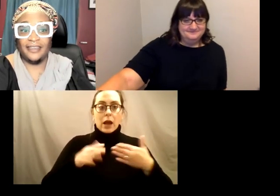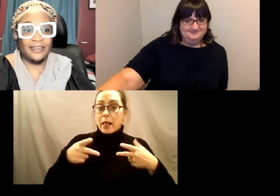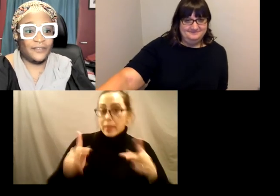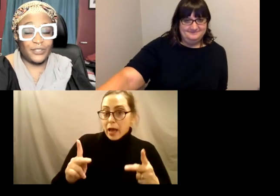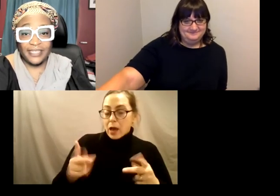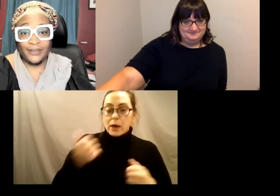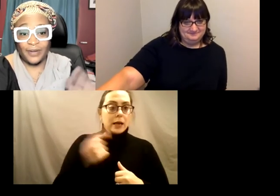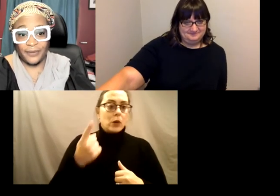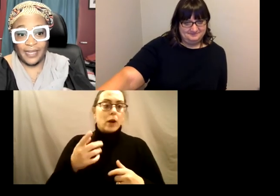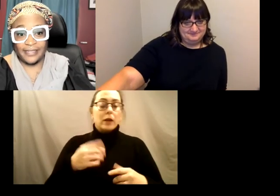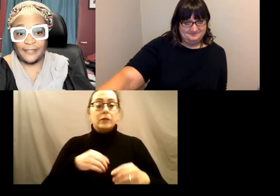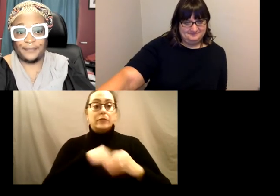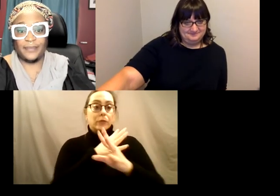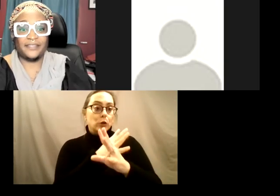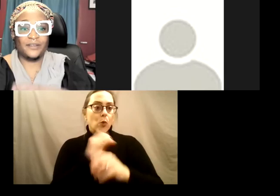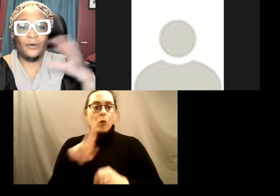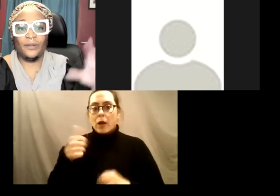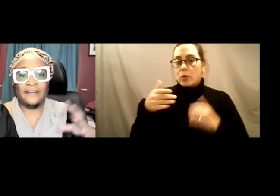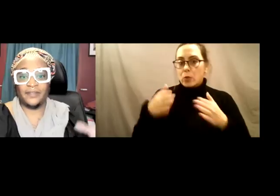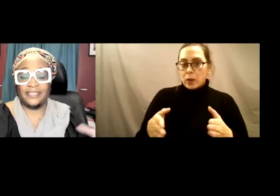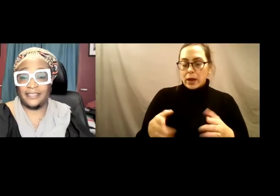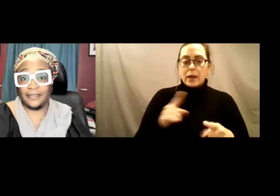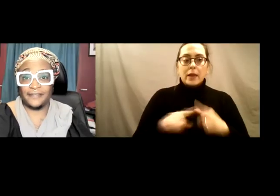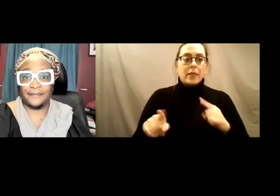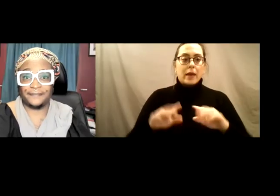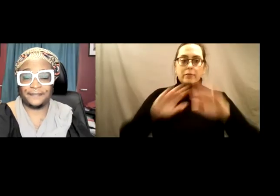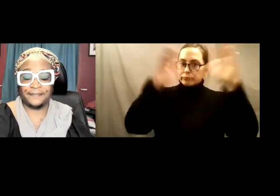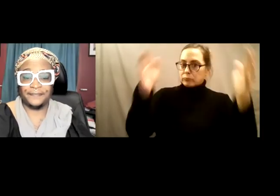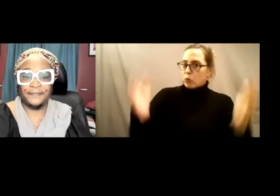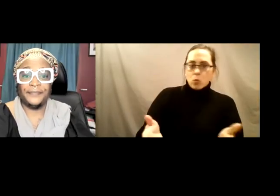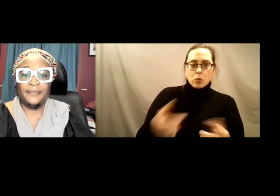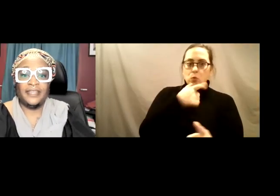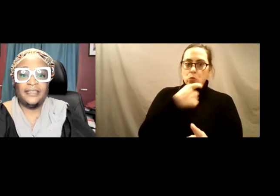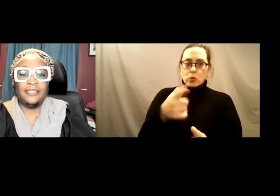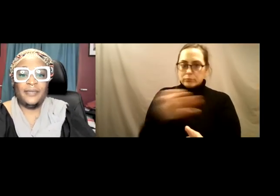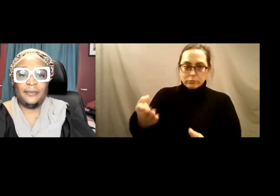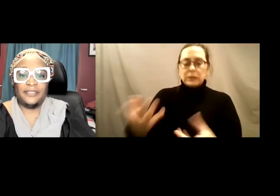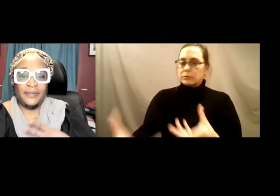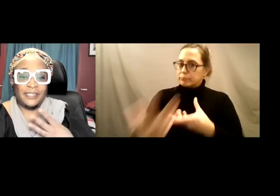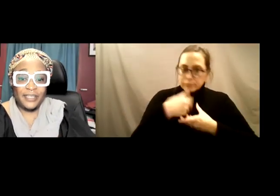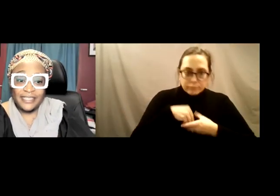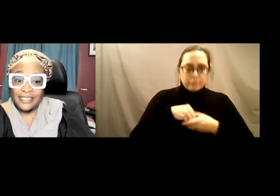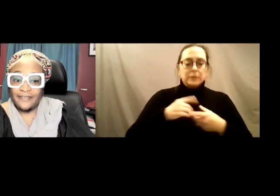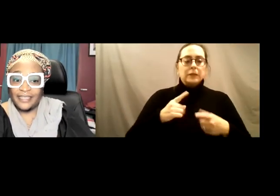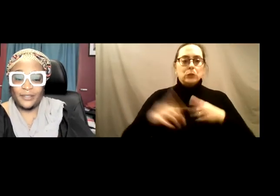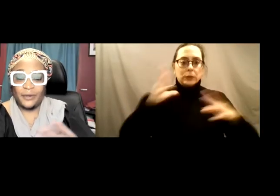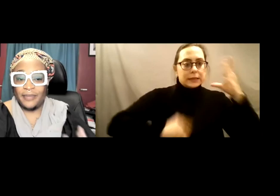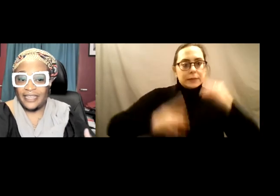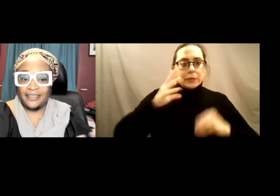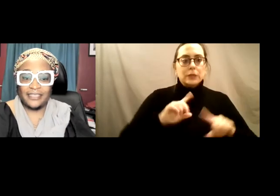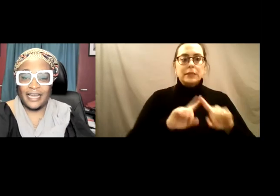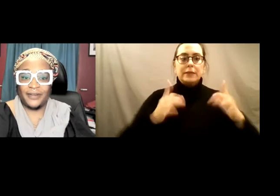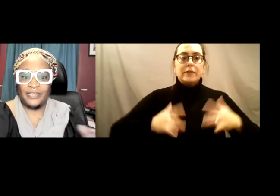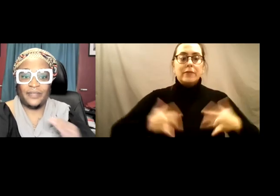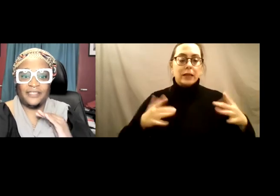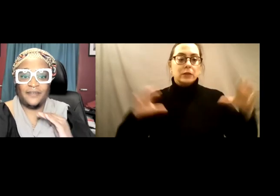space, virtually or otherwise, as their whole and fullest selves. To be able to experience the event or